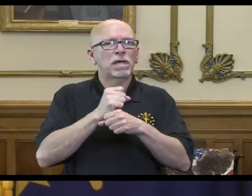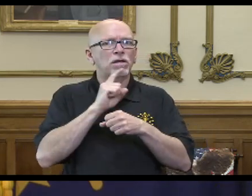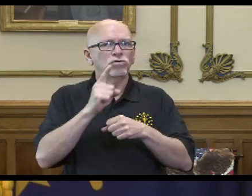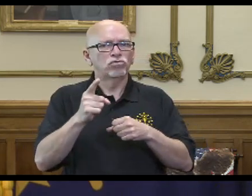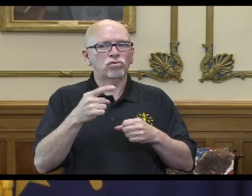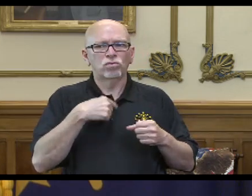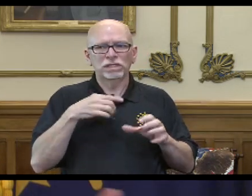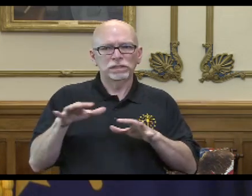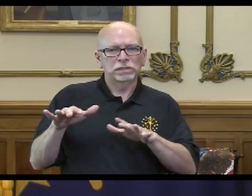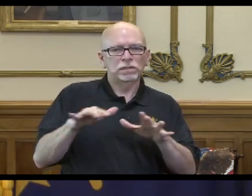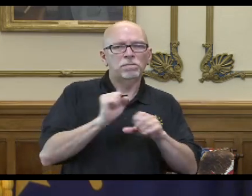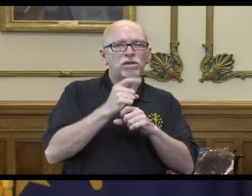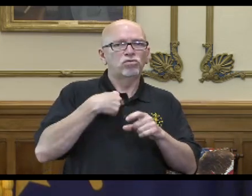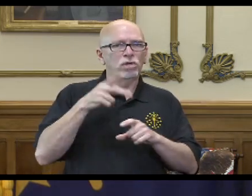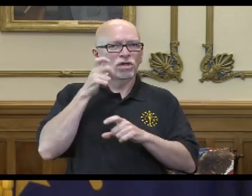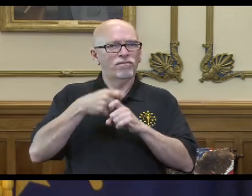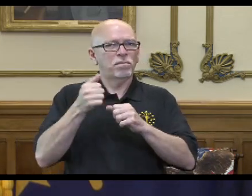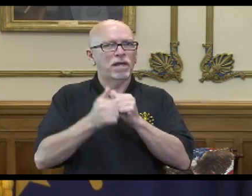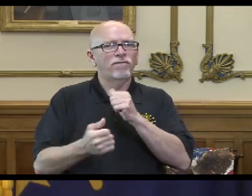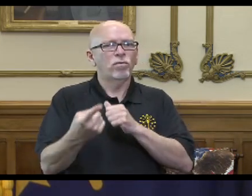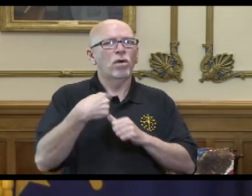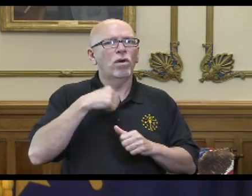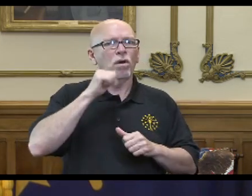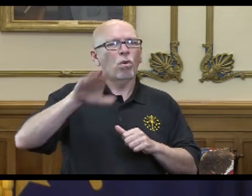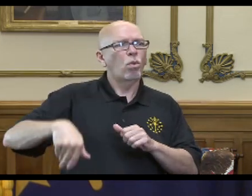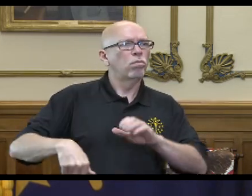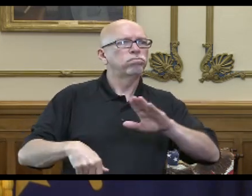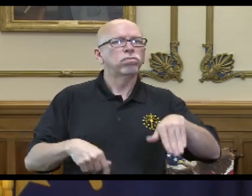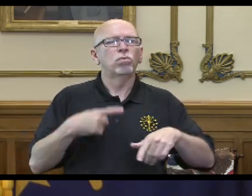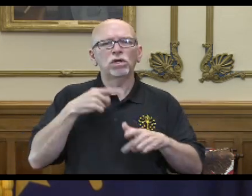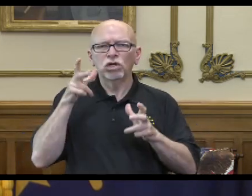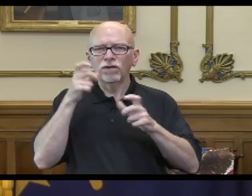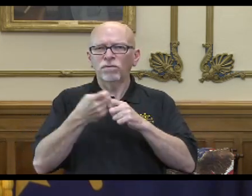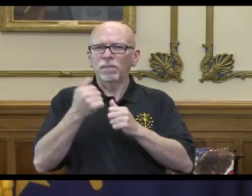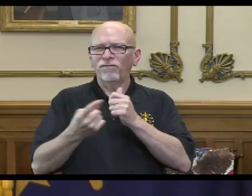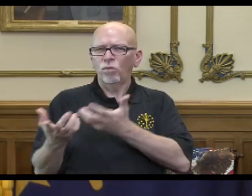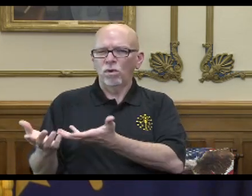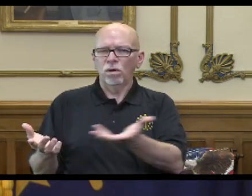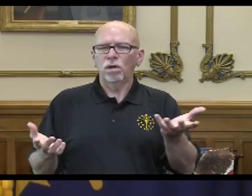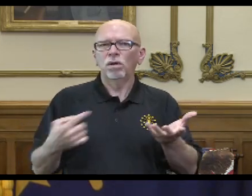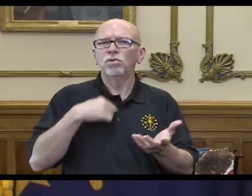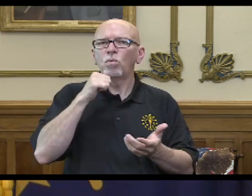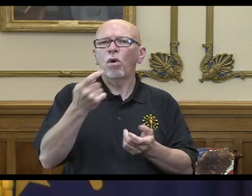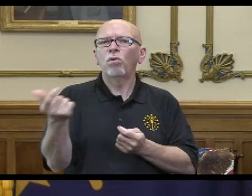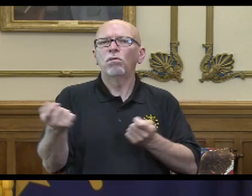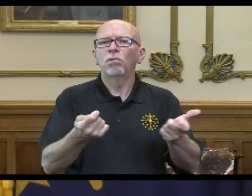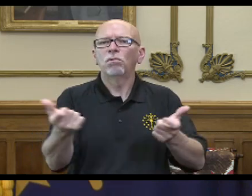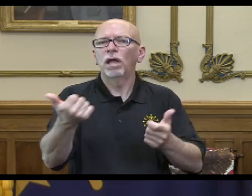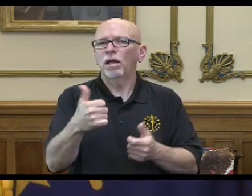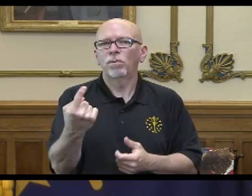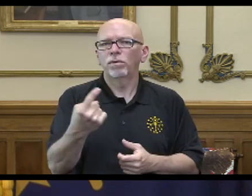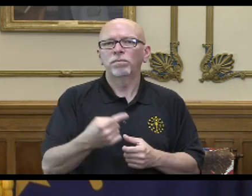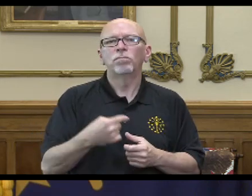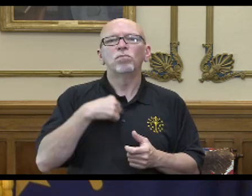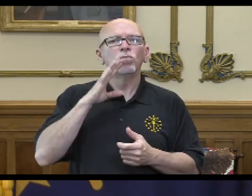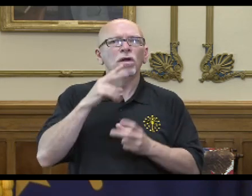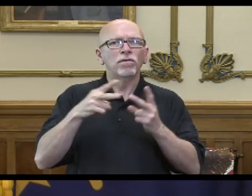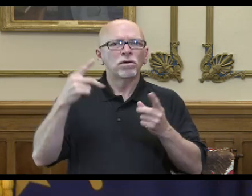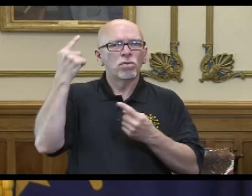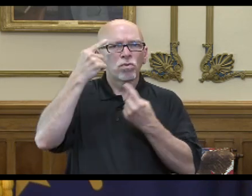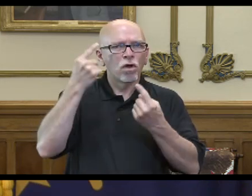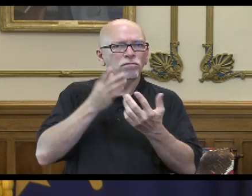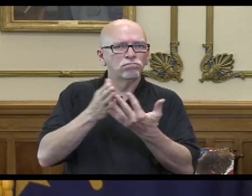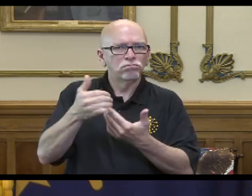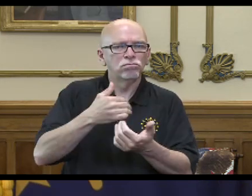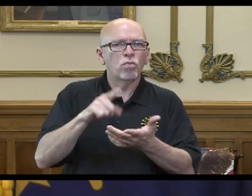sure that we hear from everyone that shares these concerns, and we're not exclusionary. And we're going to be very thoughtful about the